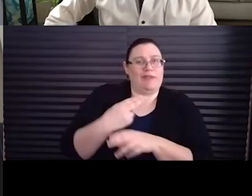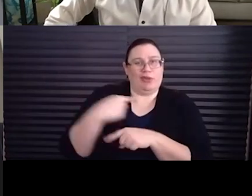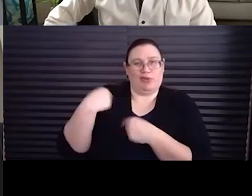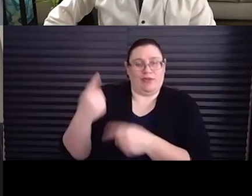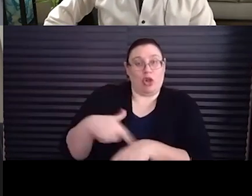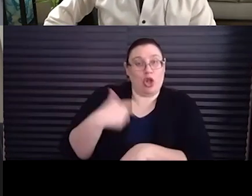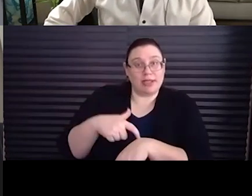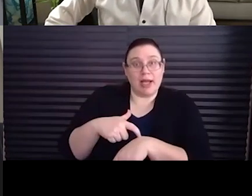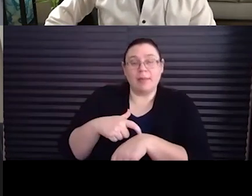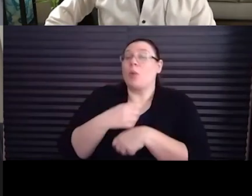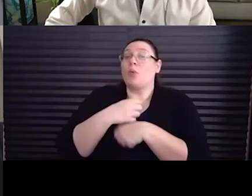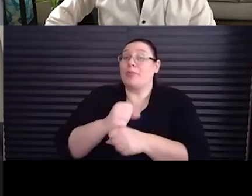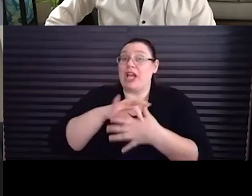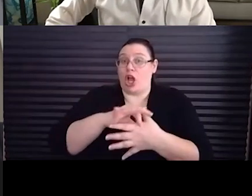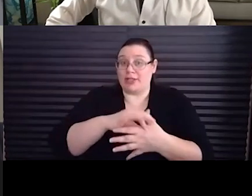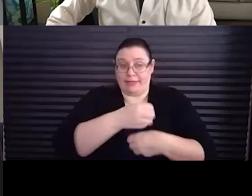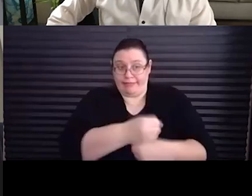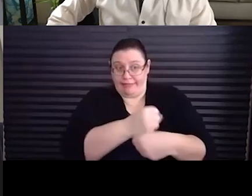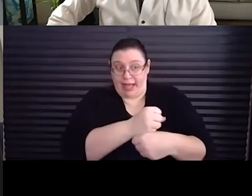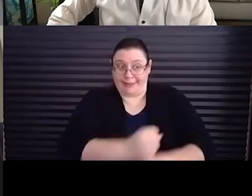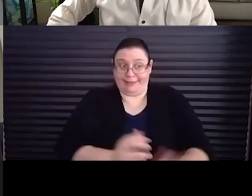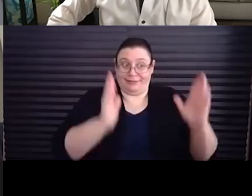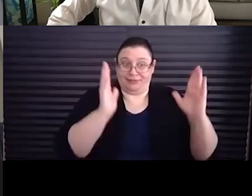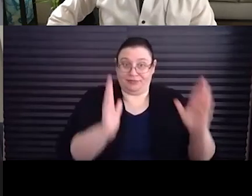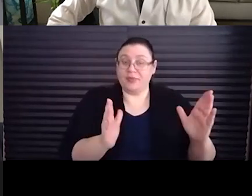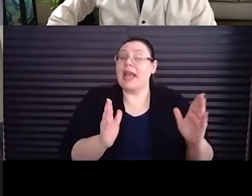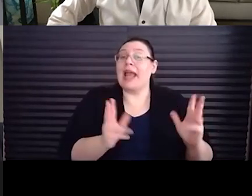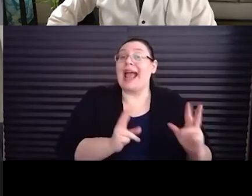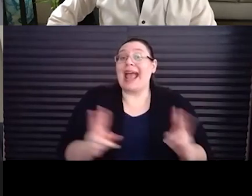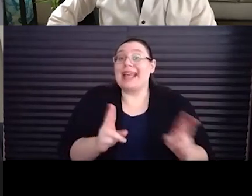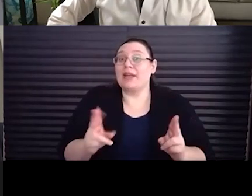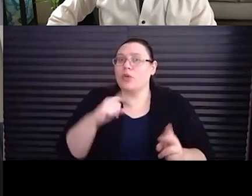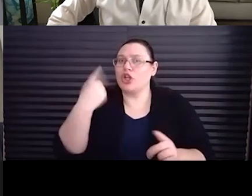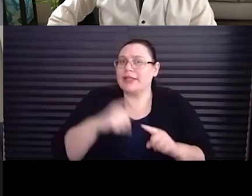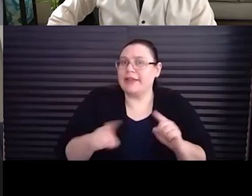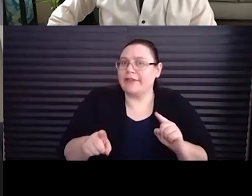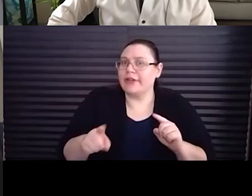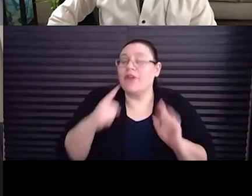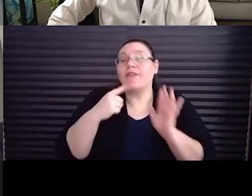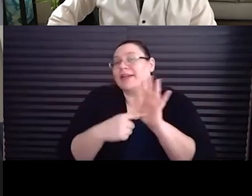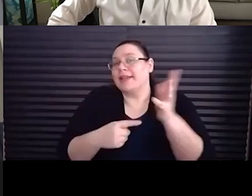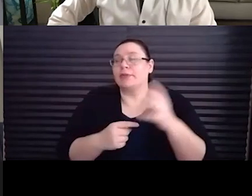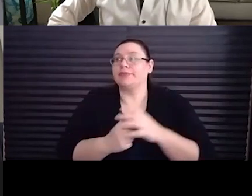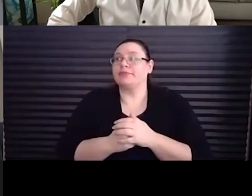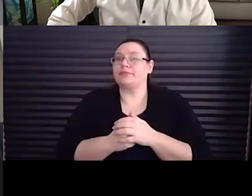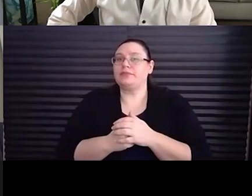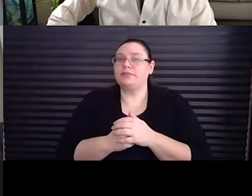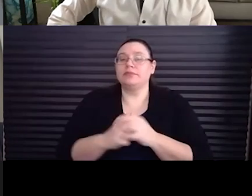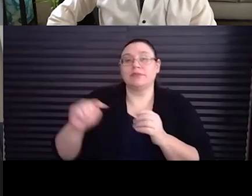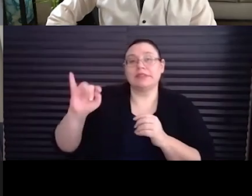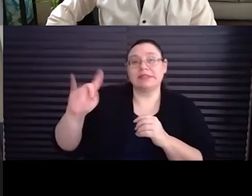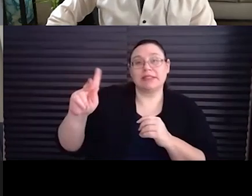we'll create a piece of content, but then the way that we'll edit it will be different. So for example, for